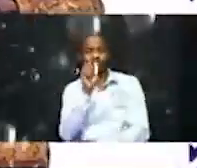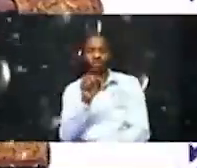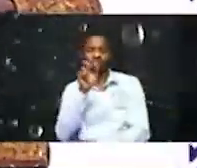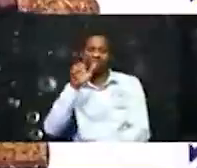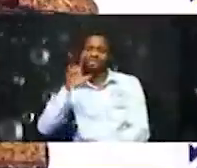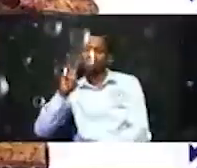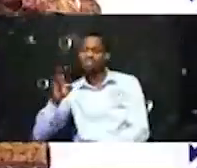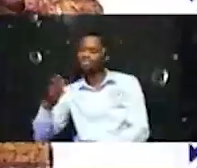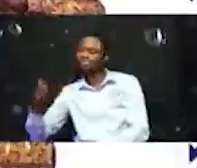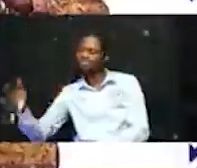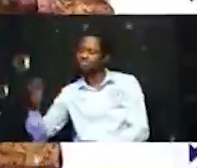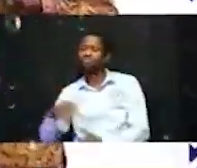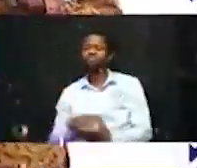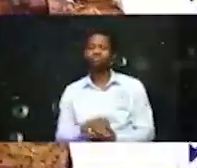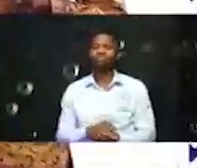4:36.